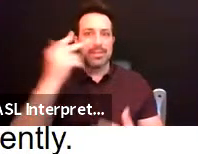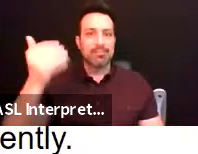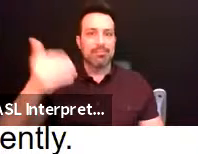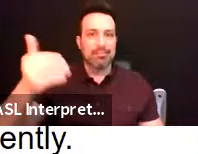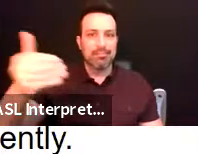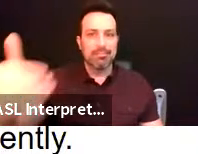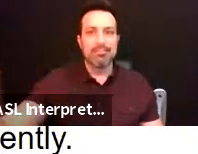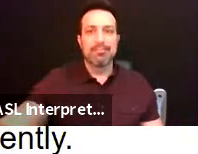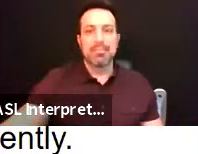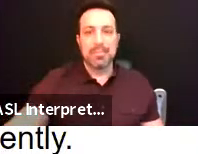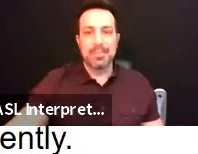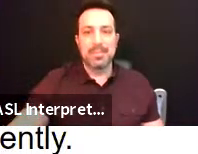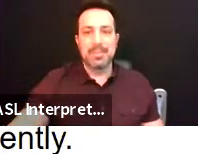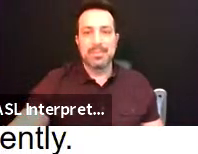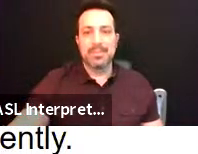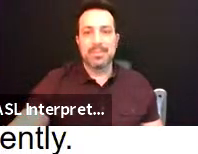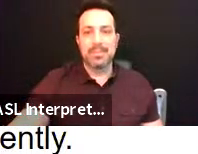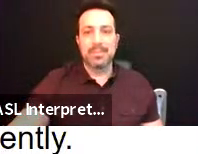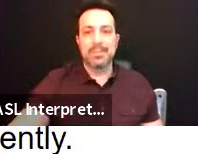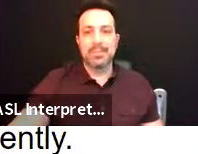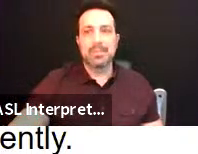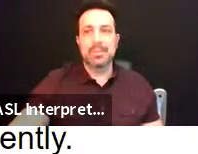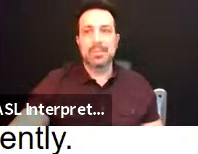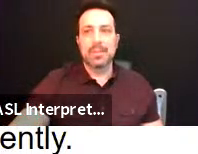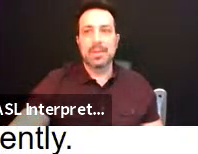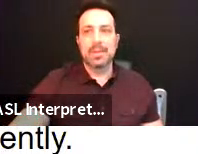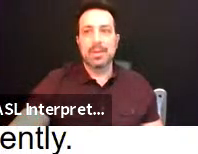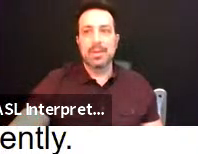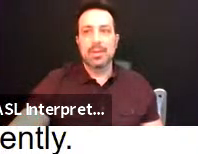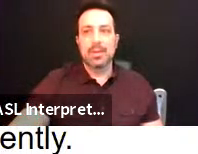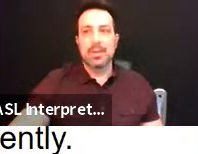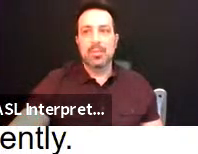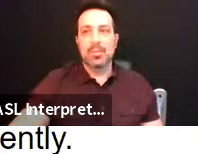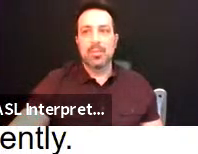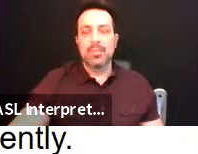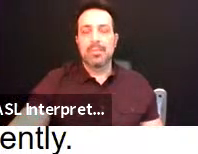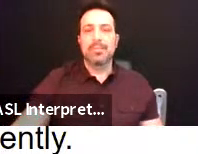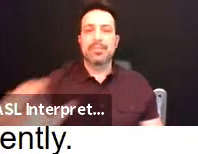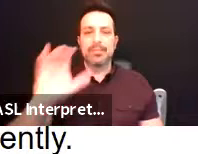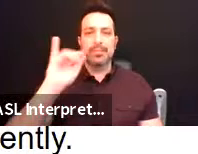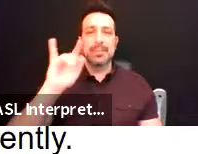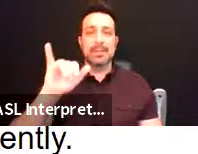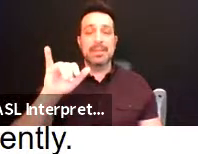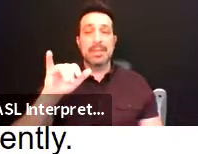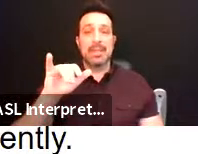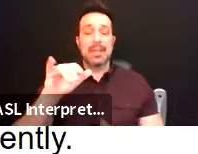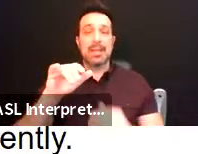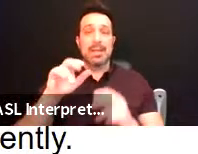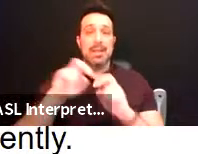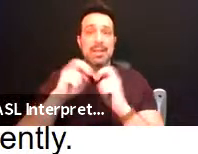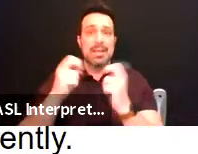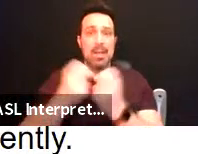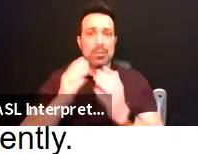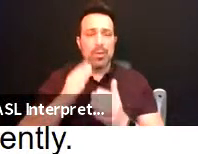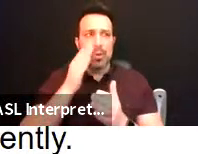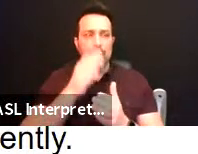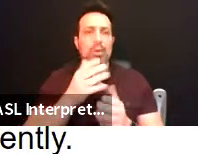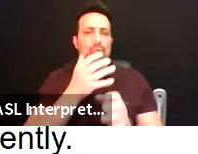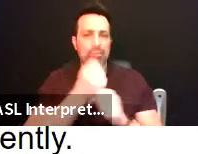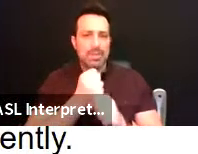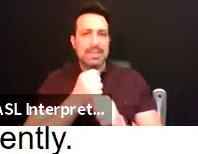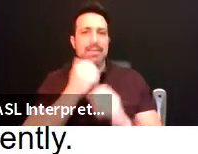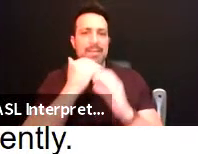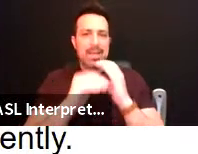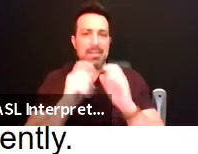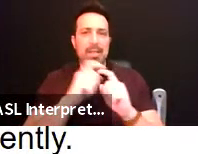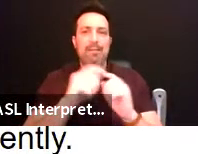And of course, city councilors will get an email from their city attorney office when we think this is becoming a problem. And that has to